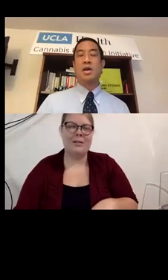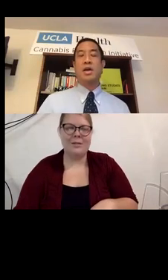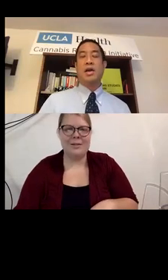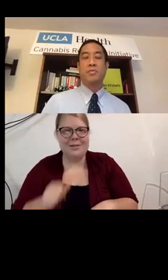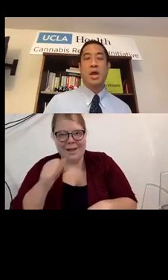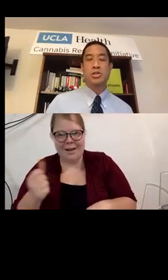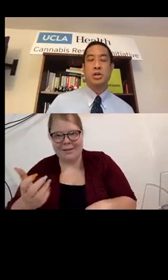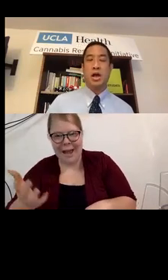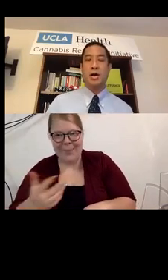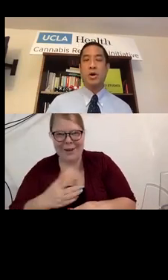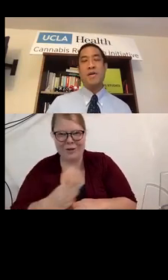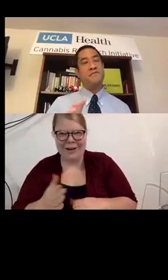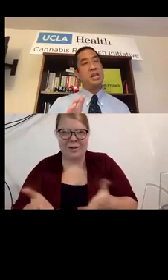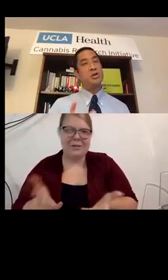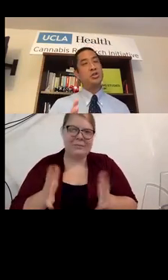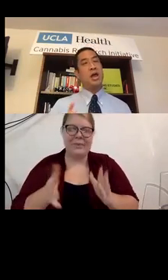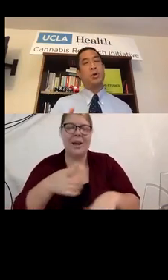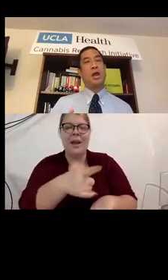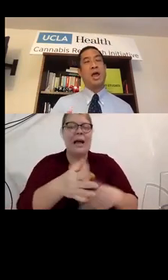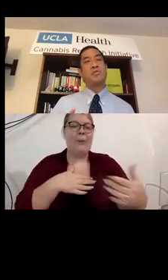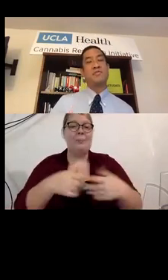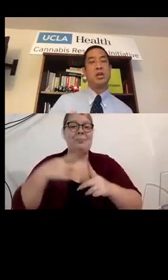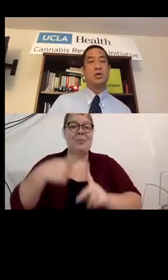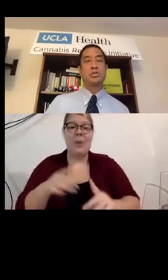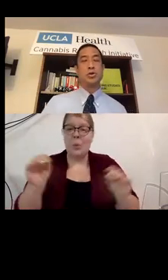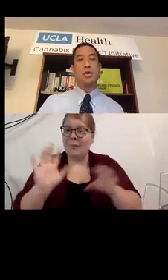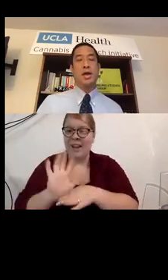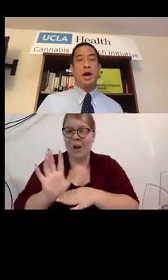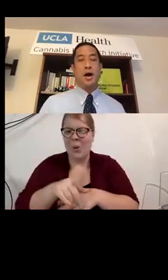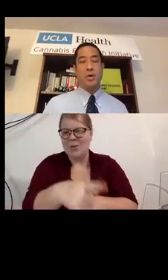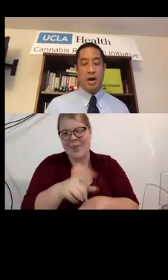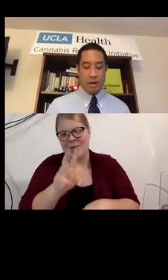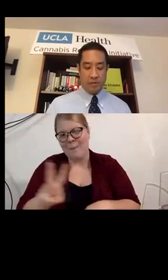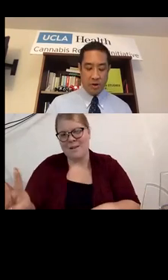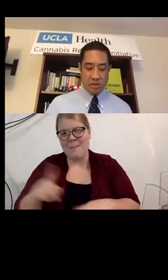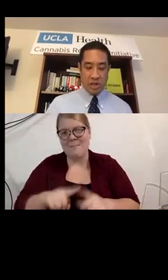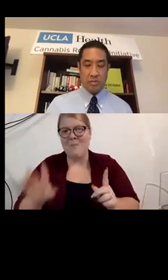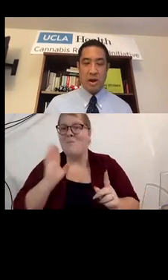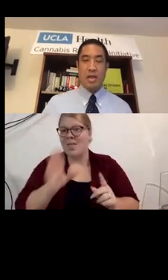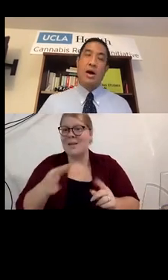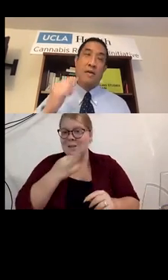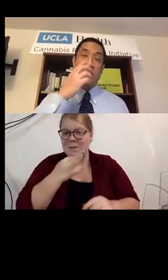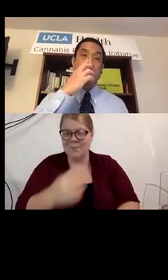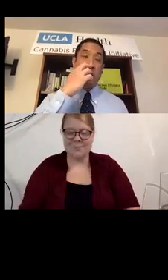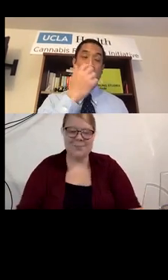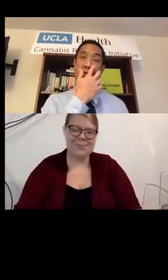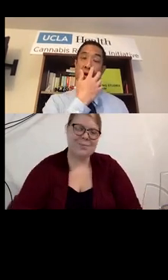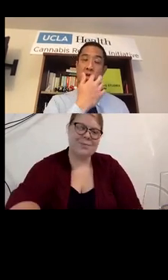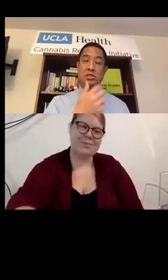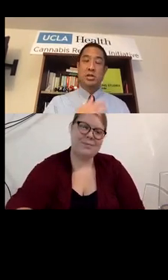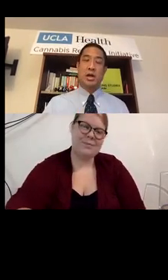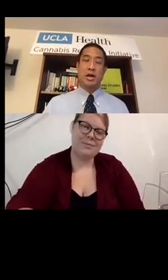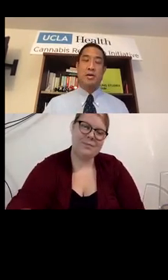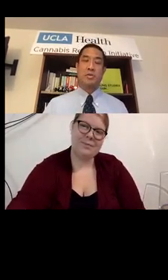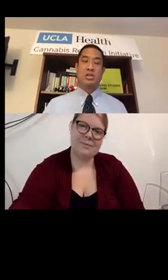have information. We don't have videos yet. We're going to have some videos soon up on various things, but oftentimes a lot of the